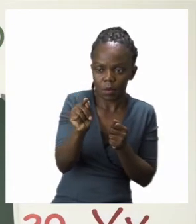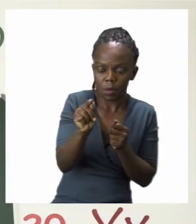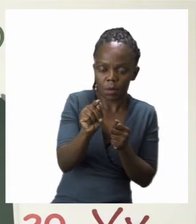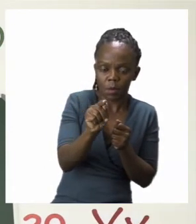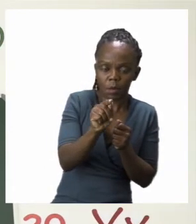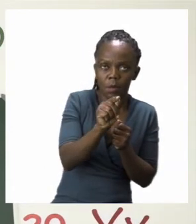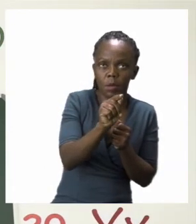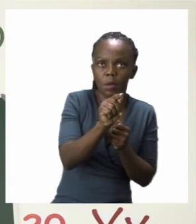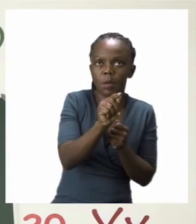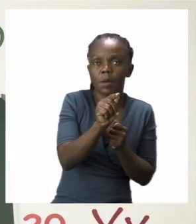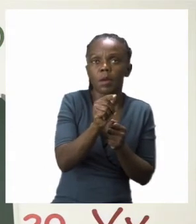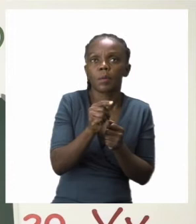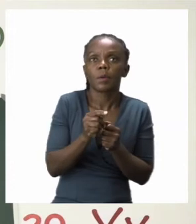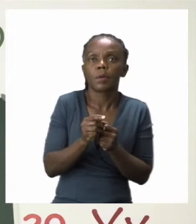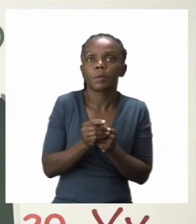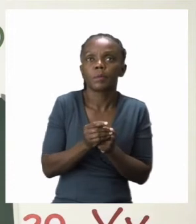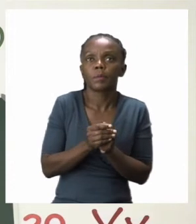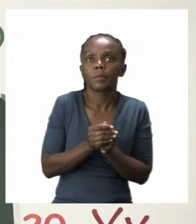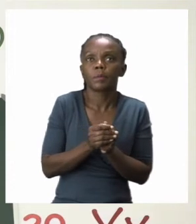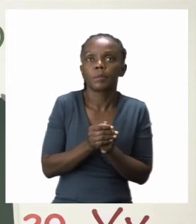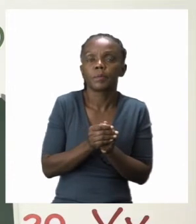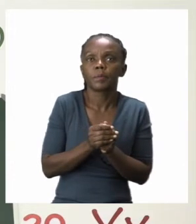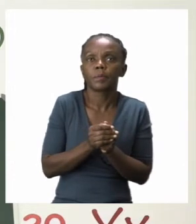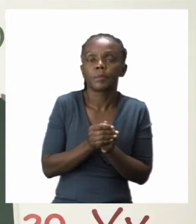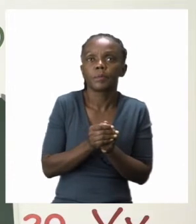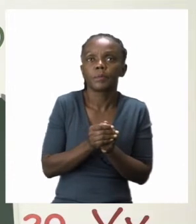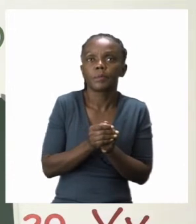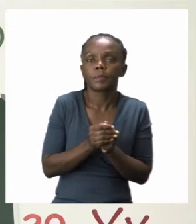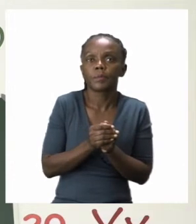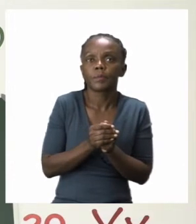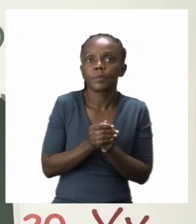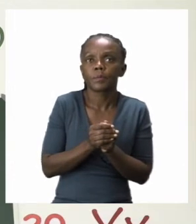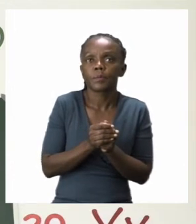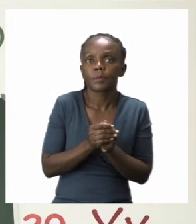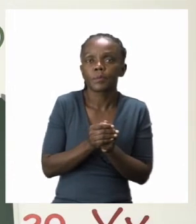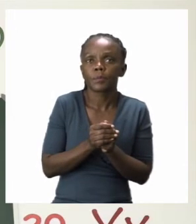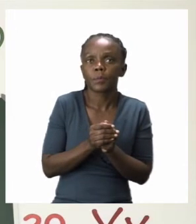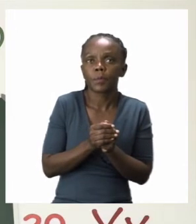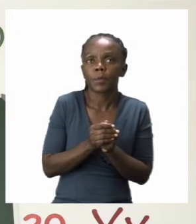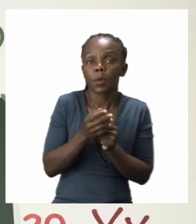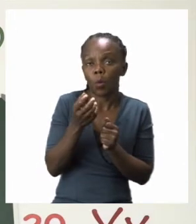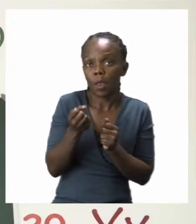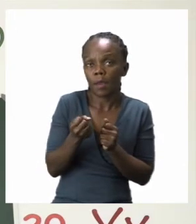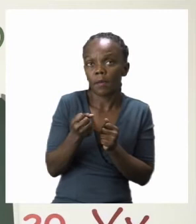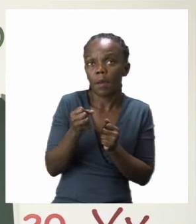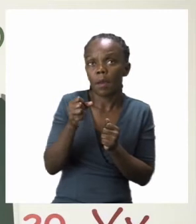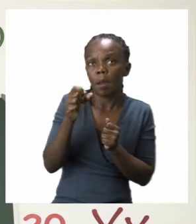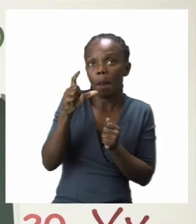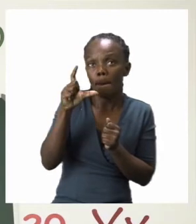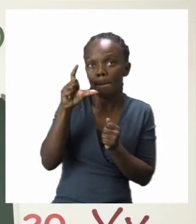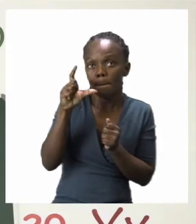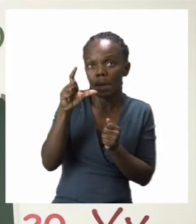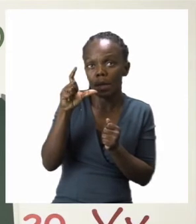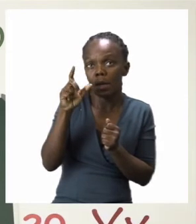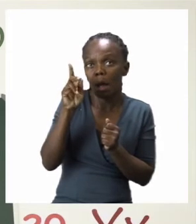line. There we go. So now we have our capital letter P and our small letter